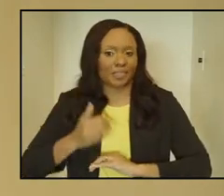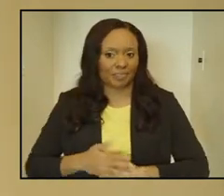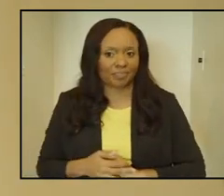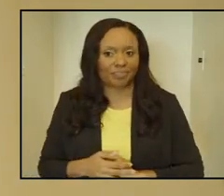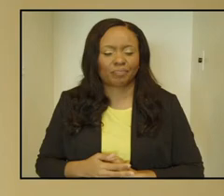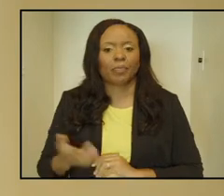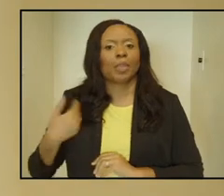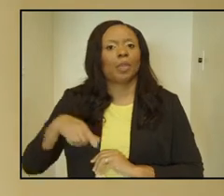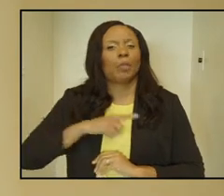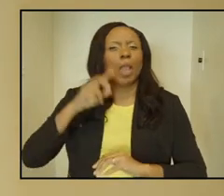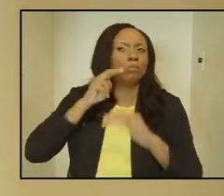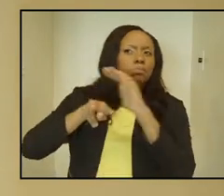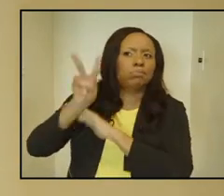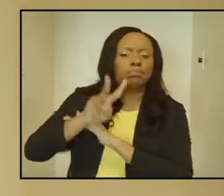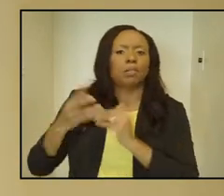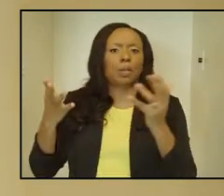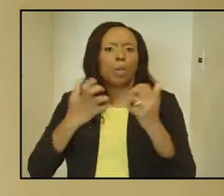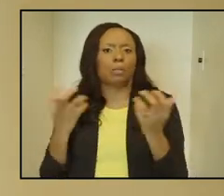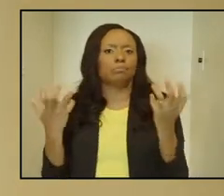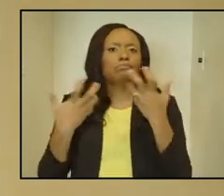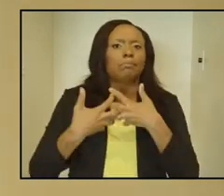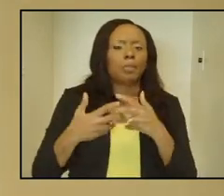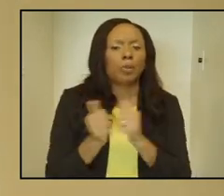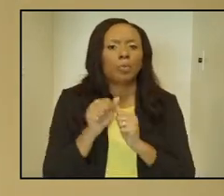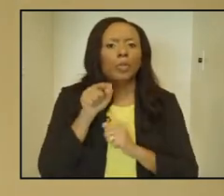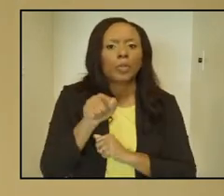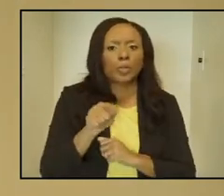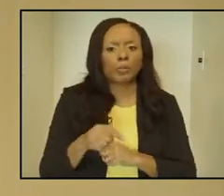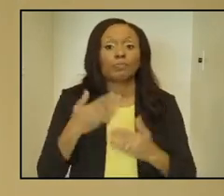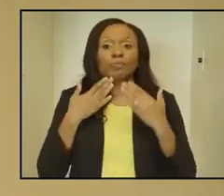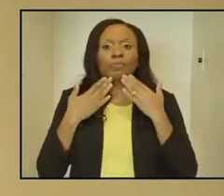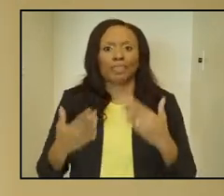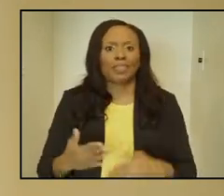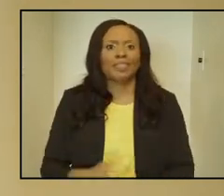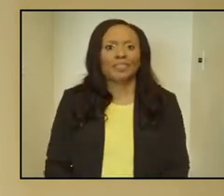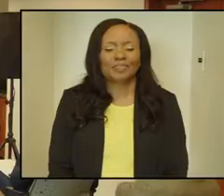to partnering with you in the next phases of this journey. Thank you.